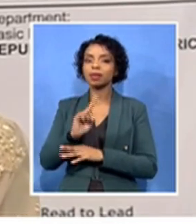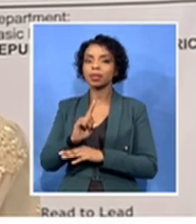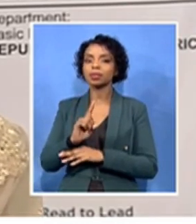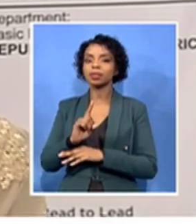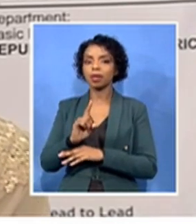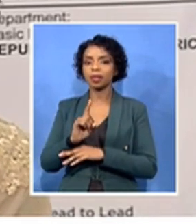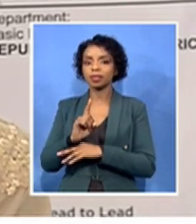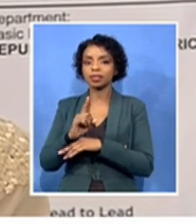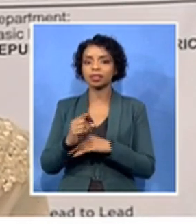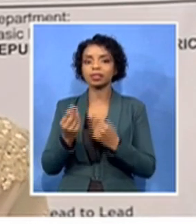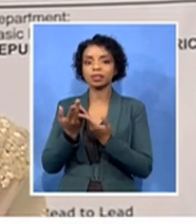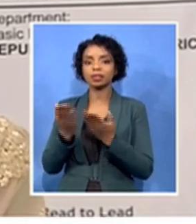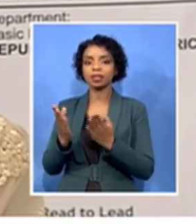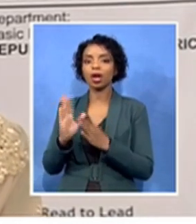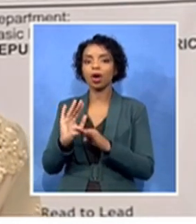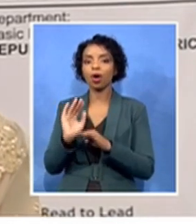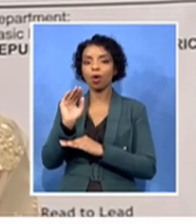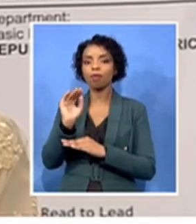that